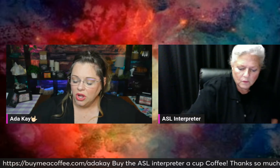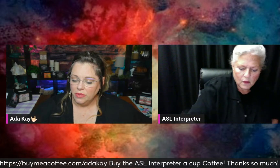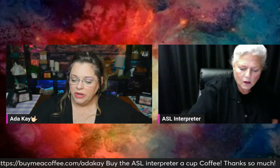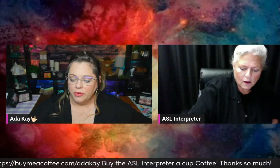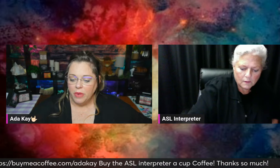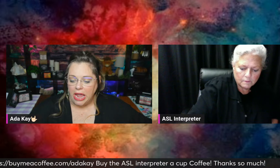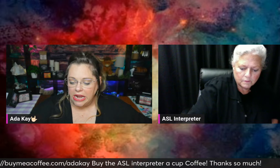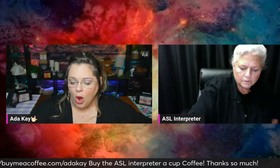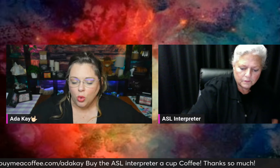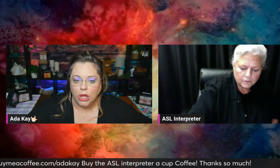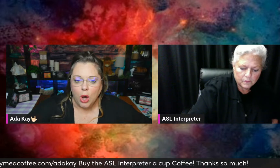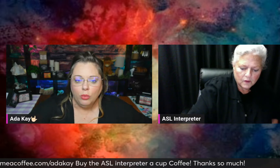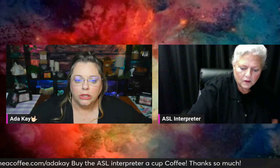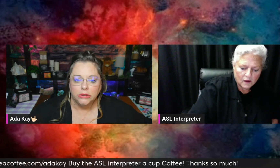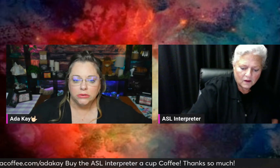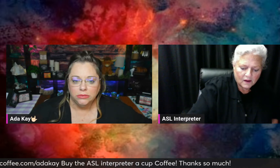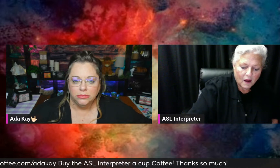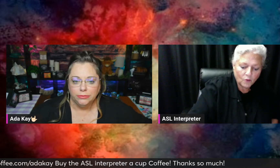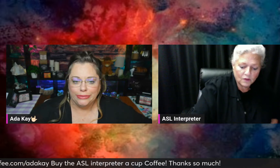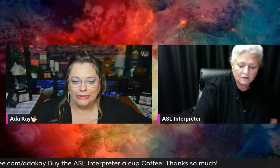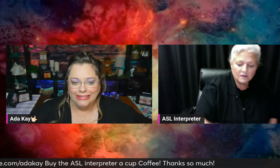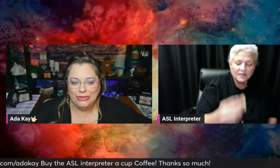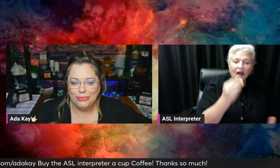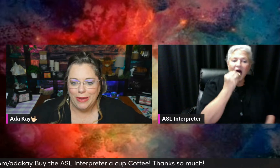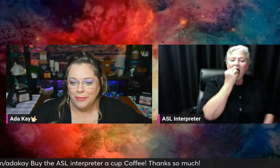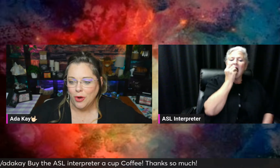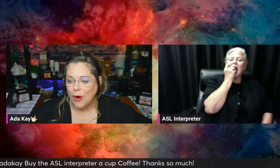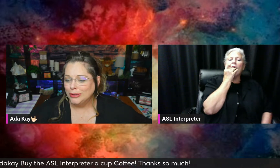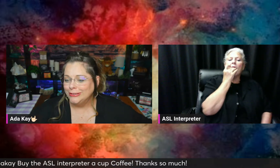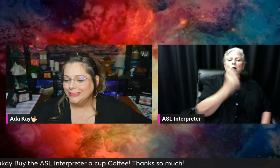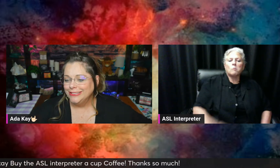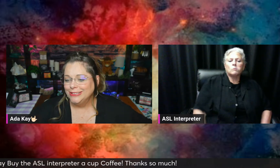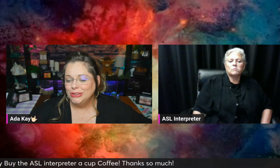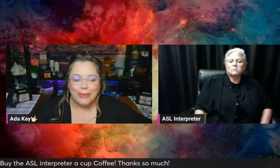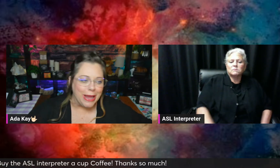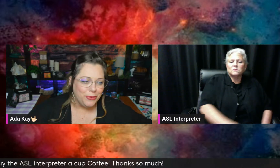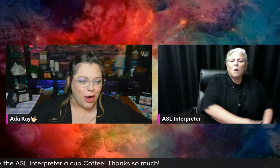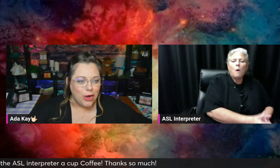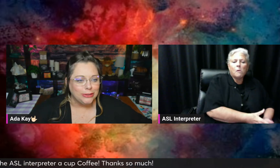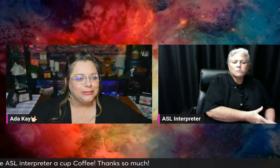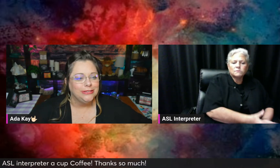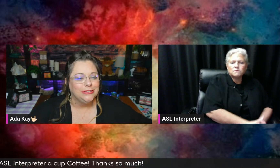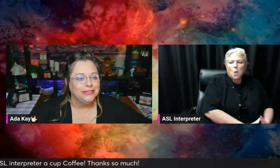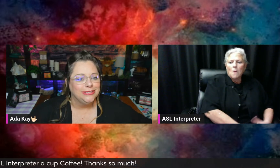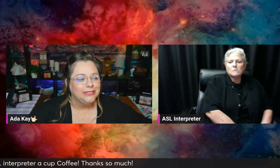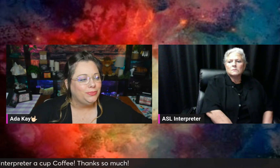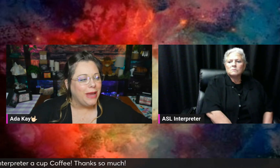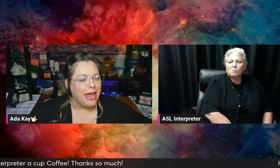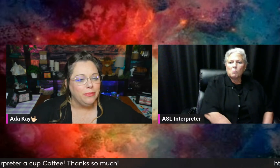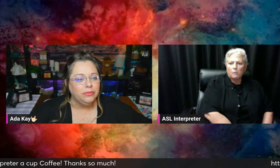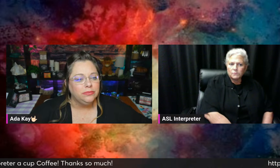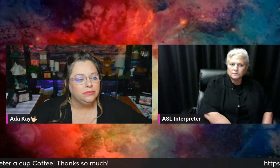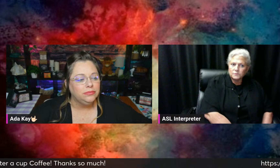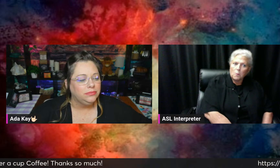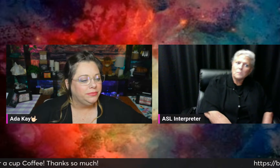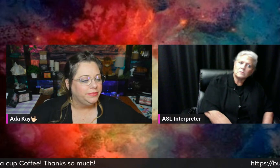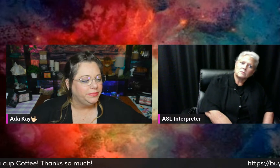Somebody's calling me from Ada, Oklahoma. Oh, good. Spam call. Spam call.